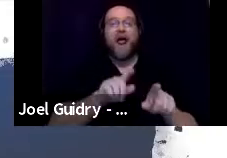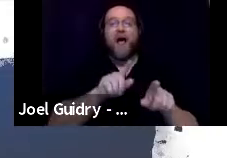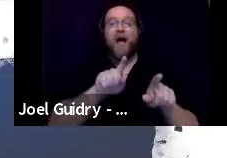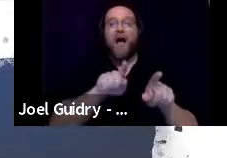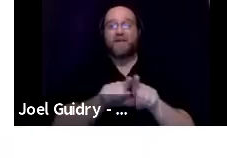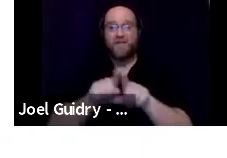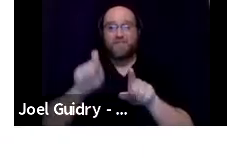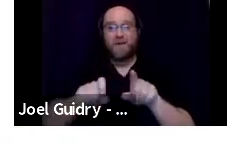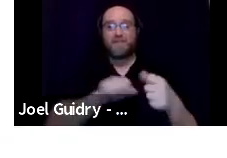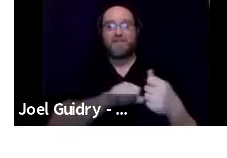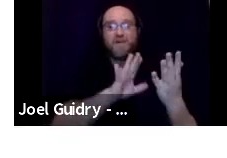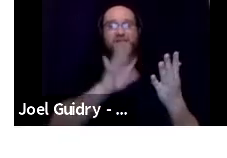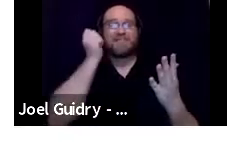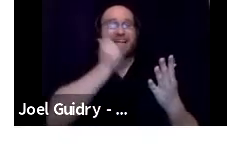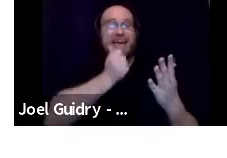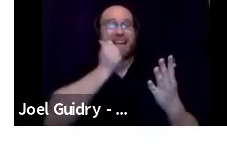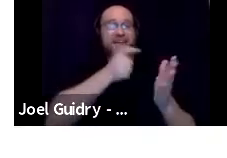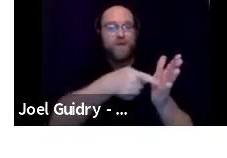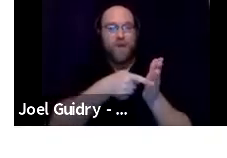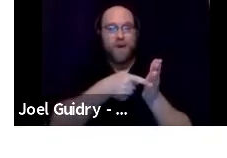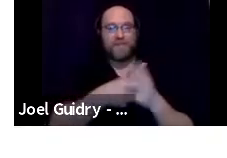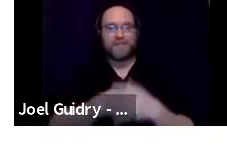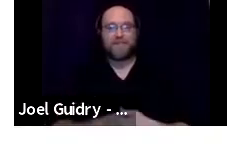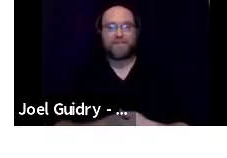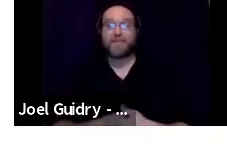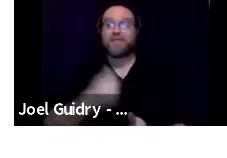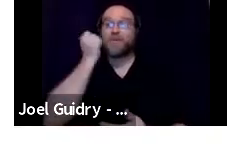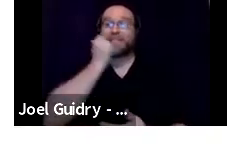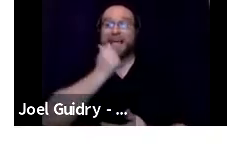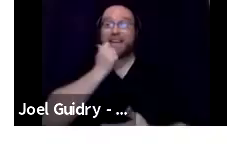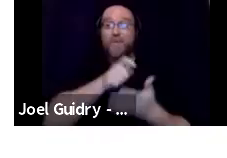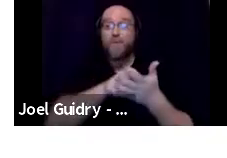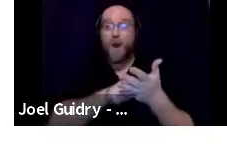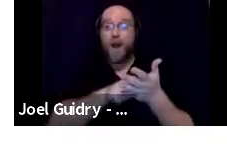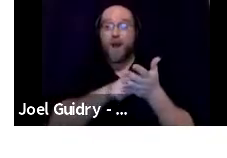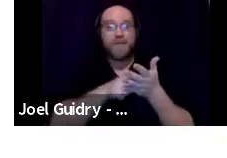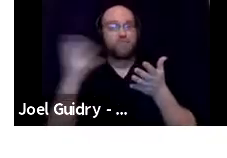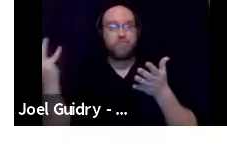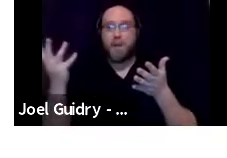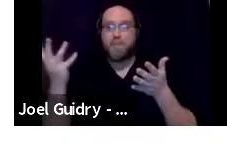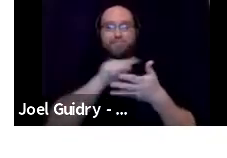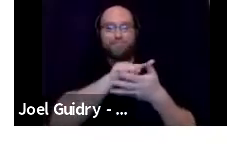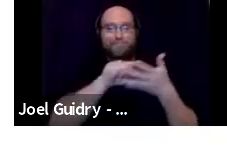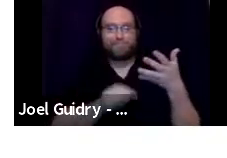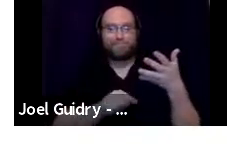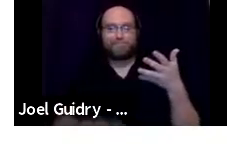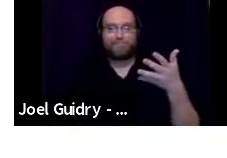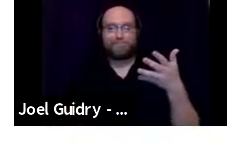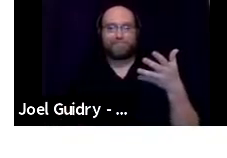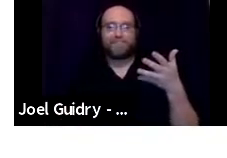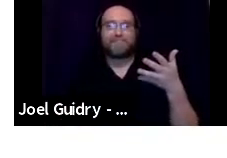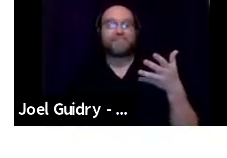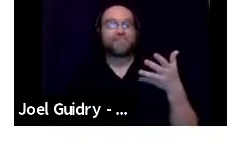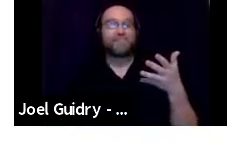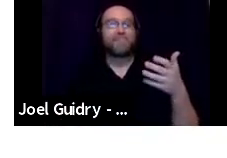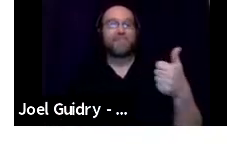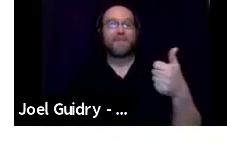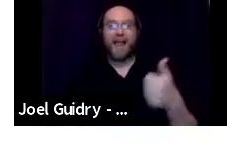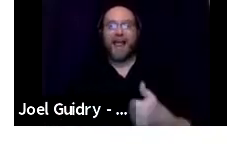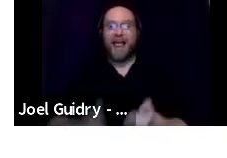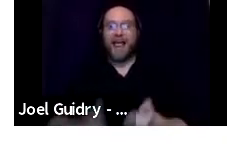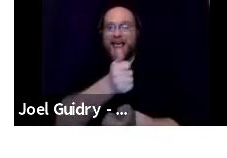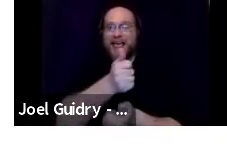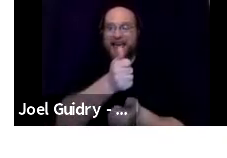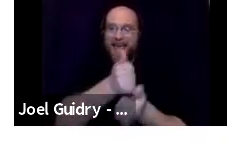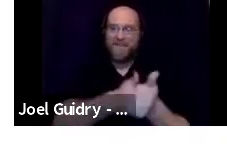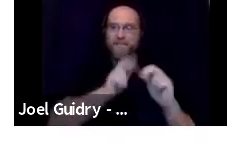slide. So what are these daily requirements? First, every building needs to have increased frequency